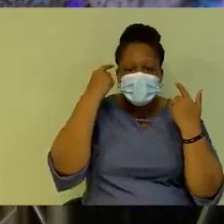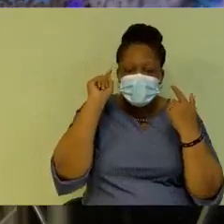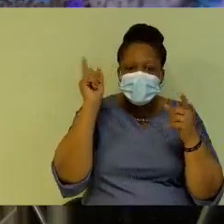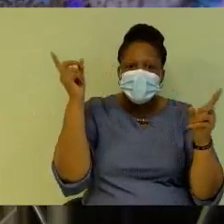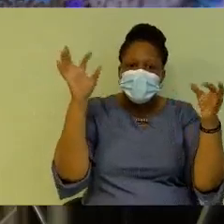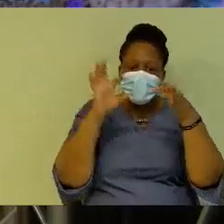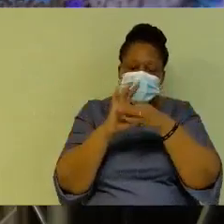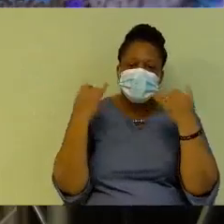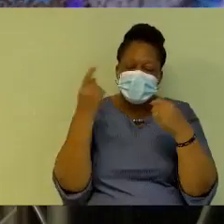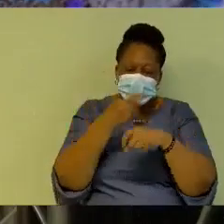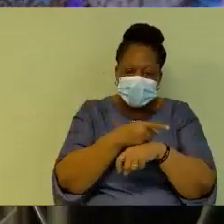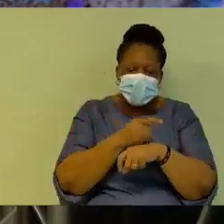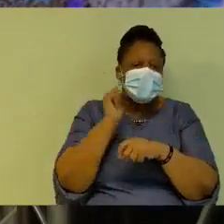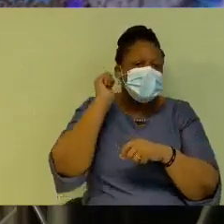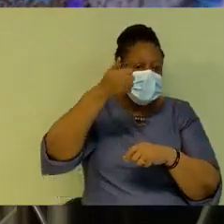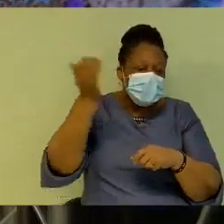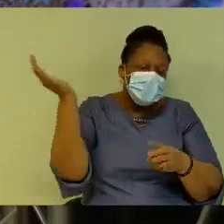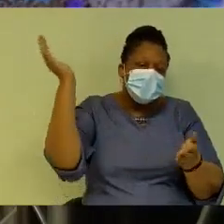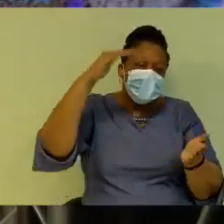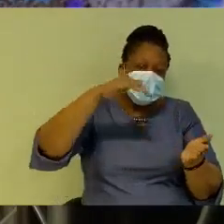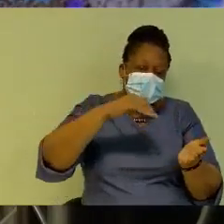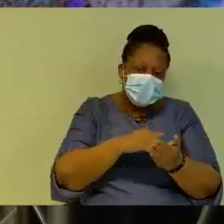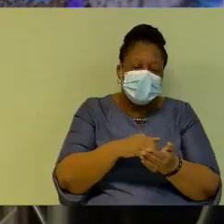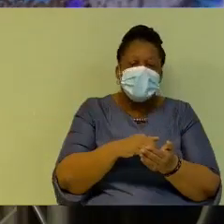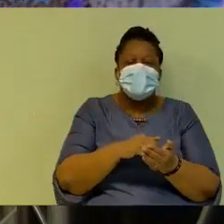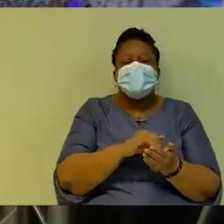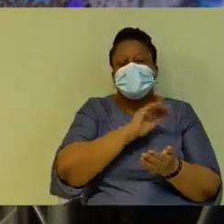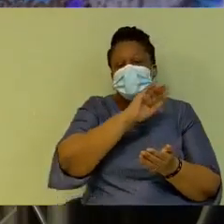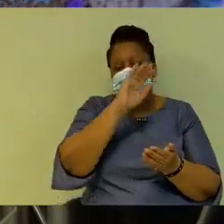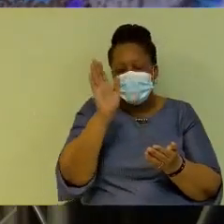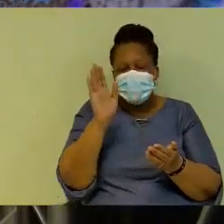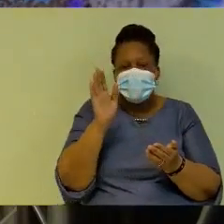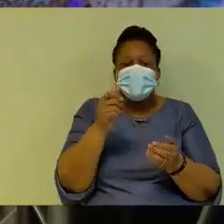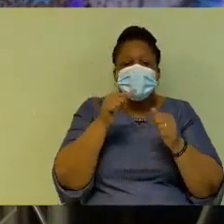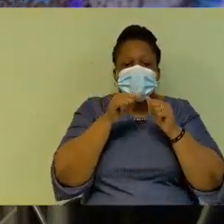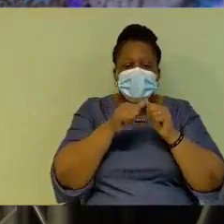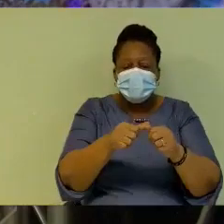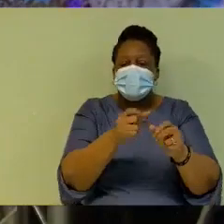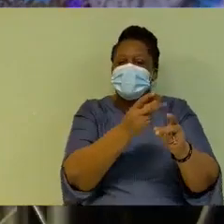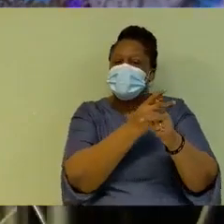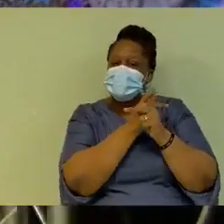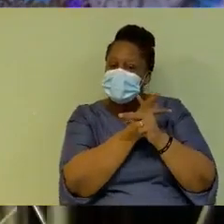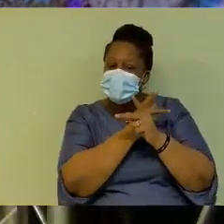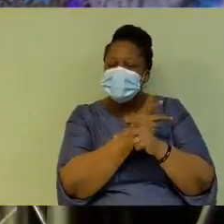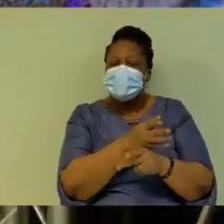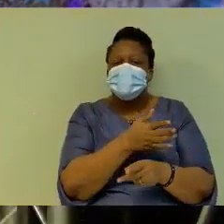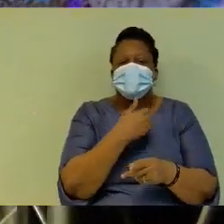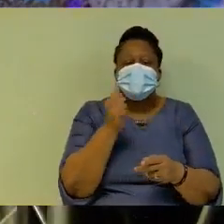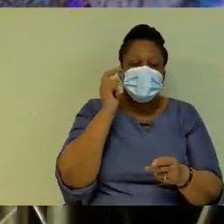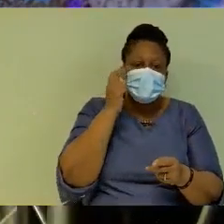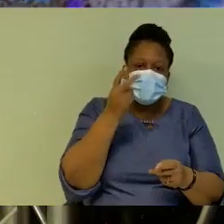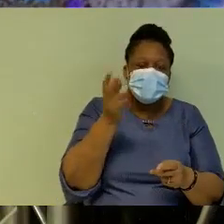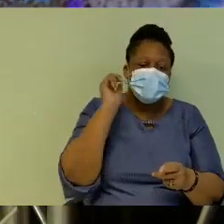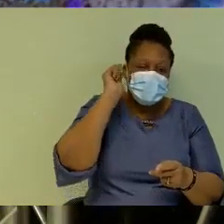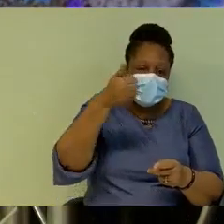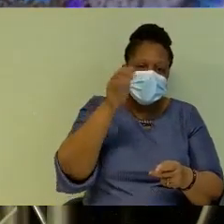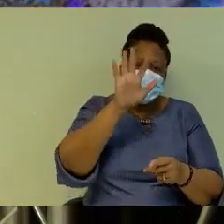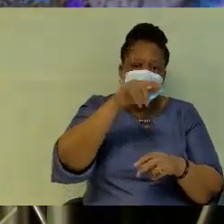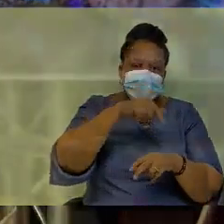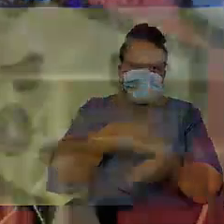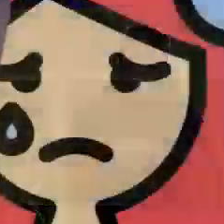back for another daily briefing. Until then, continue to stay safe, and we'll see you tomorrow at 5